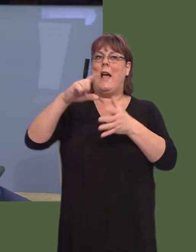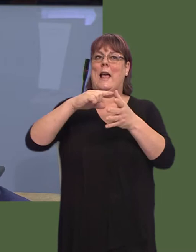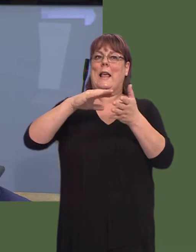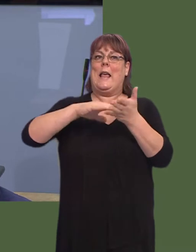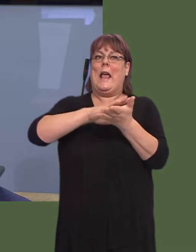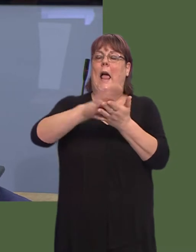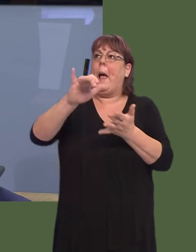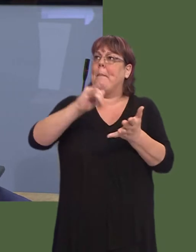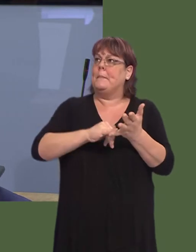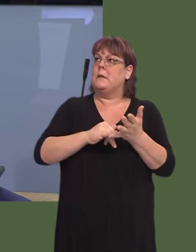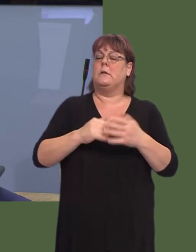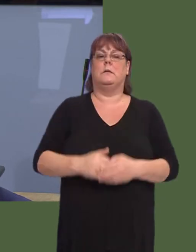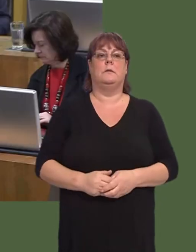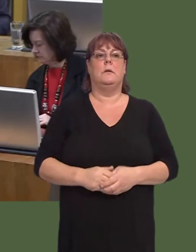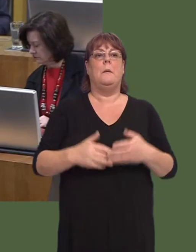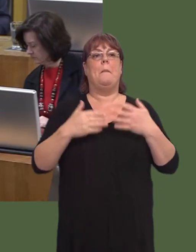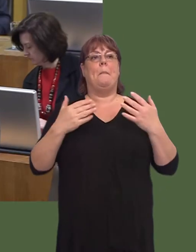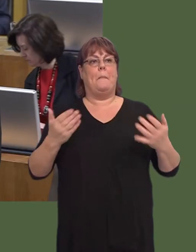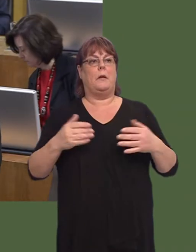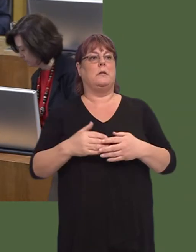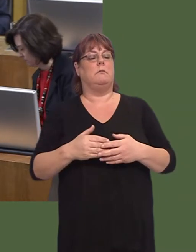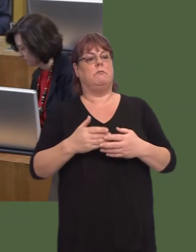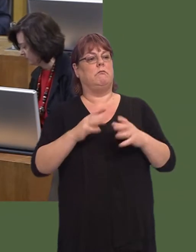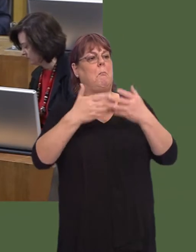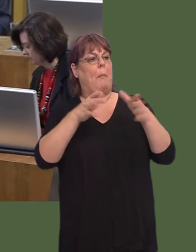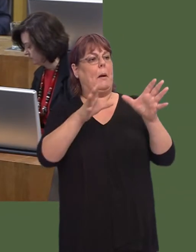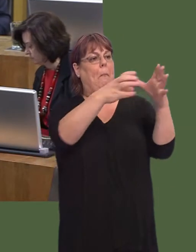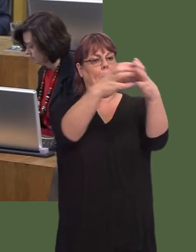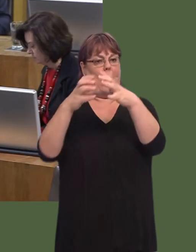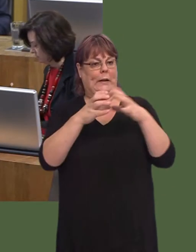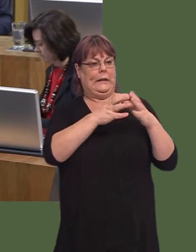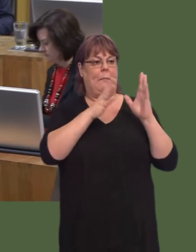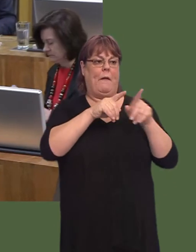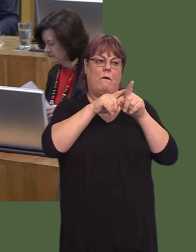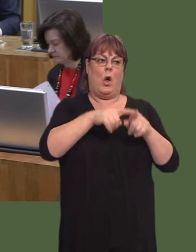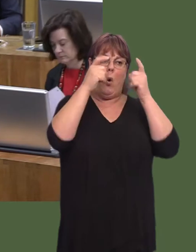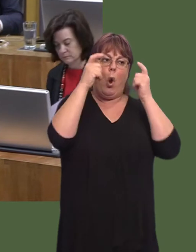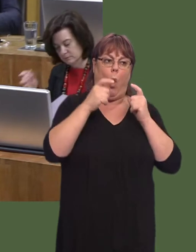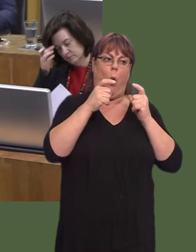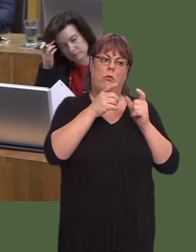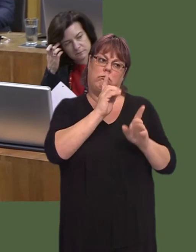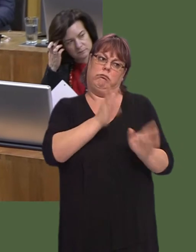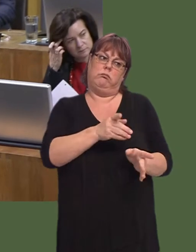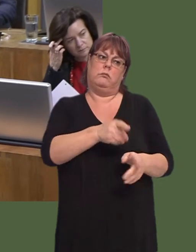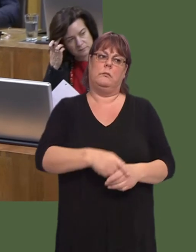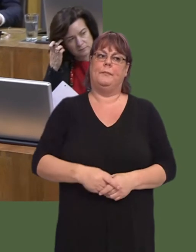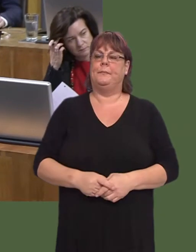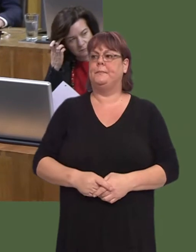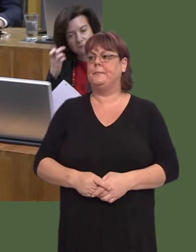for CALMS. But we certainly expect, of course, that where public bodies are expected to comply with legislation, that they do